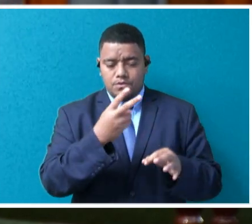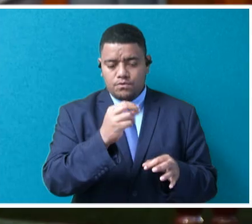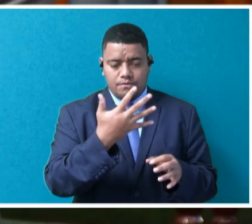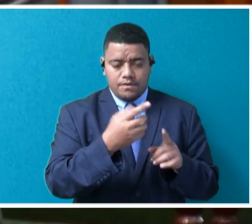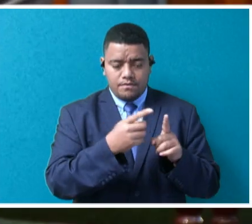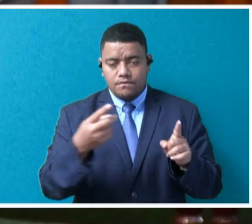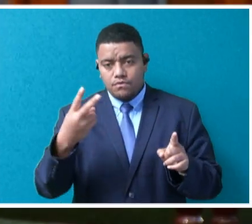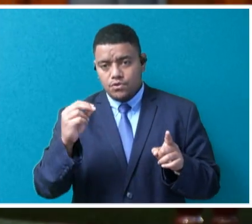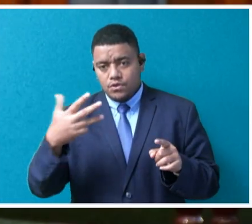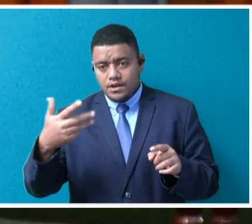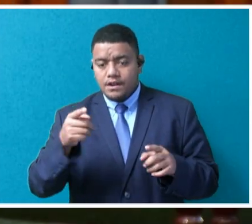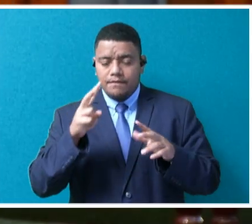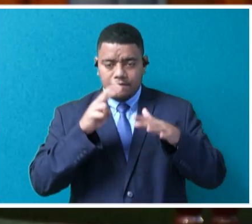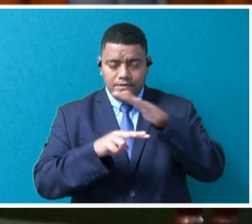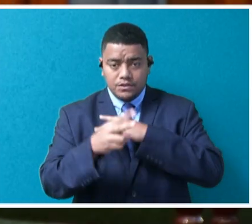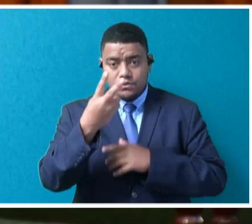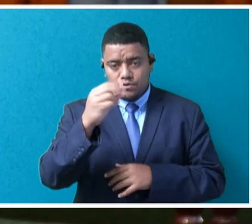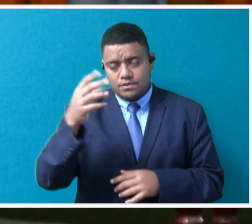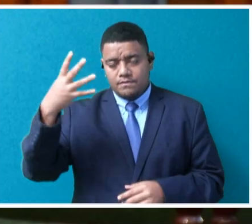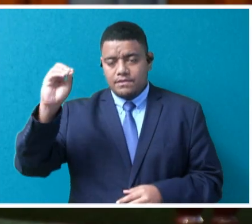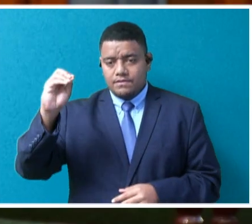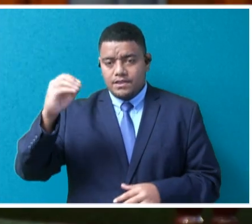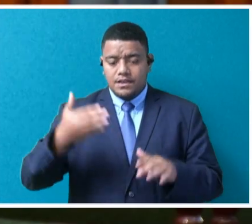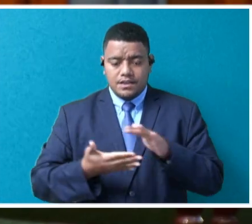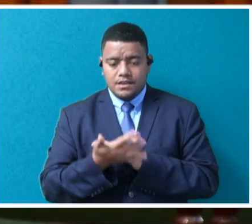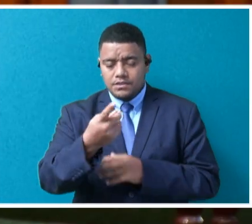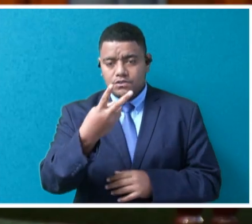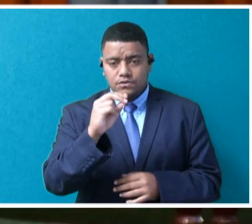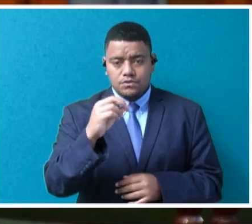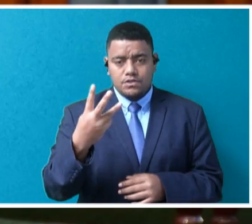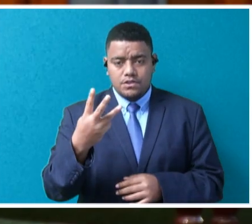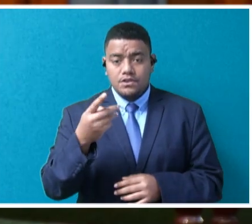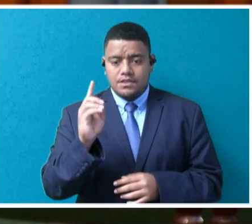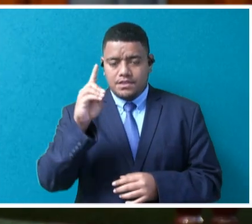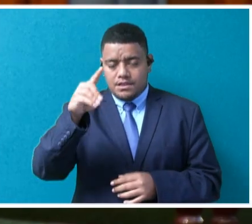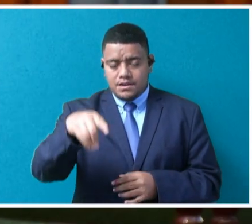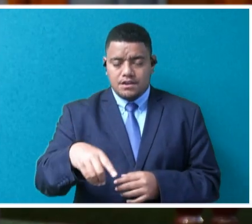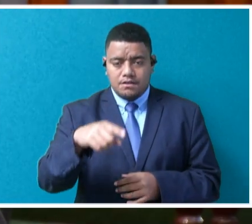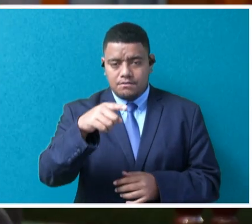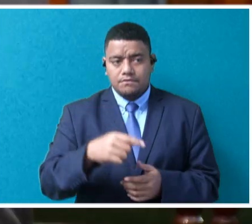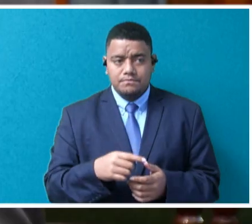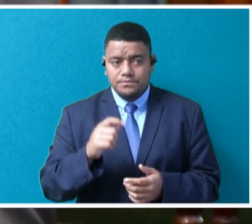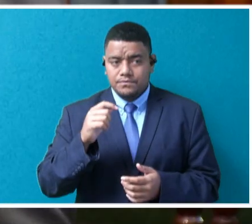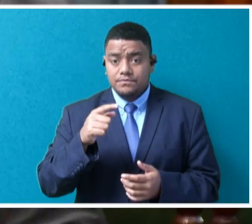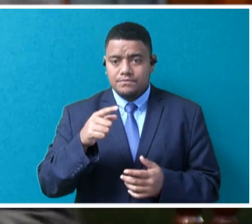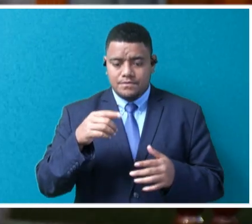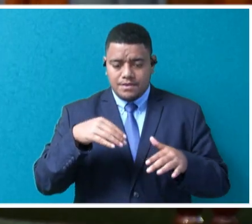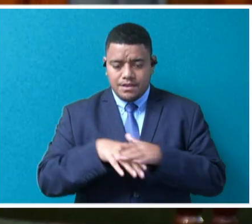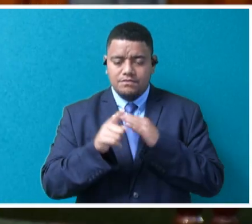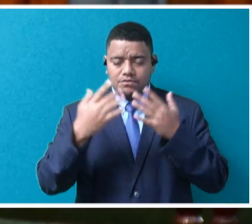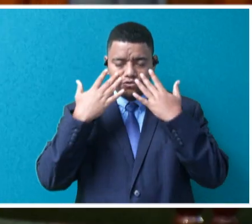2025-2029, and Vision 2050, and the 2023 Denarau Declaration